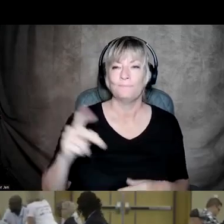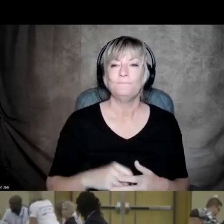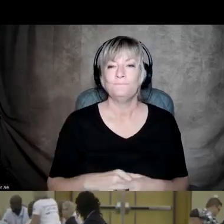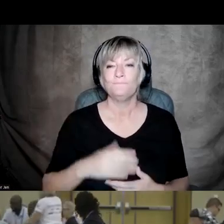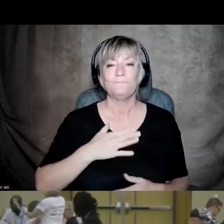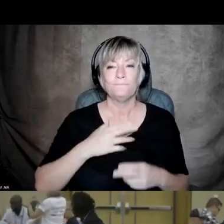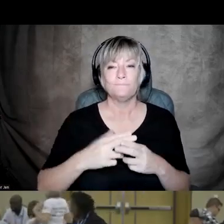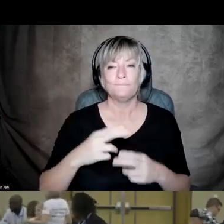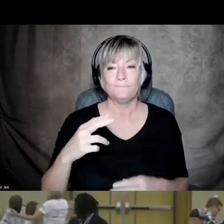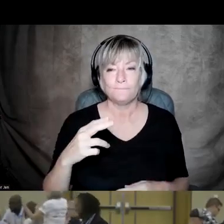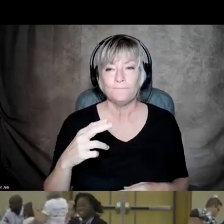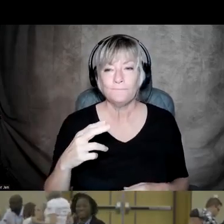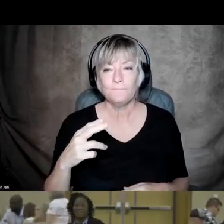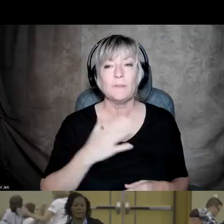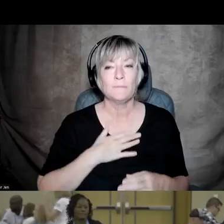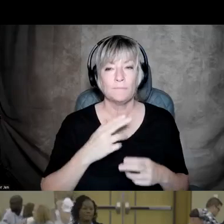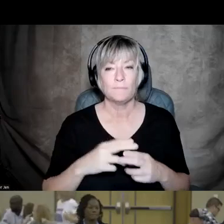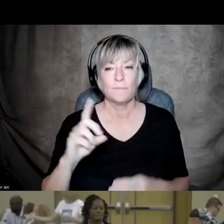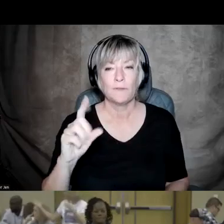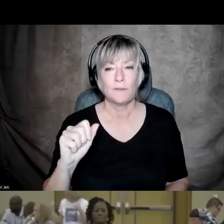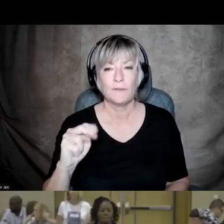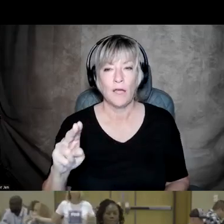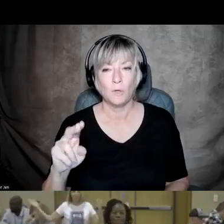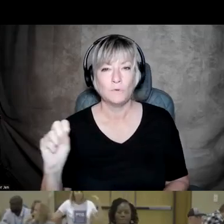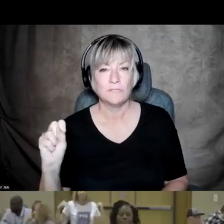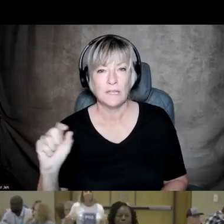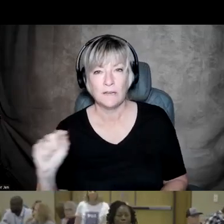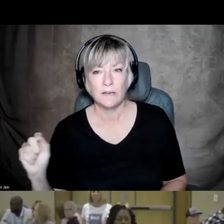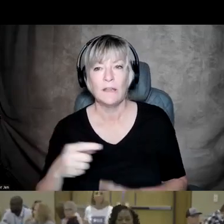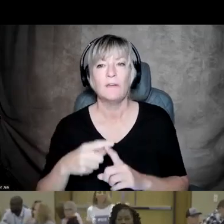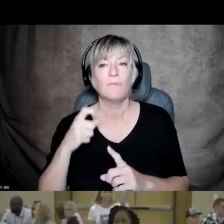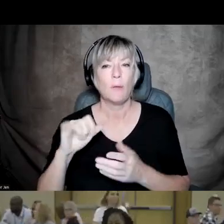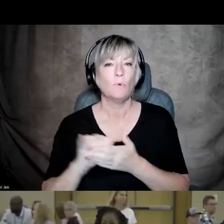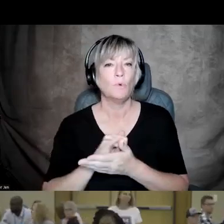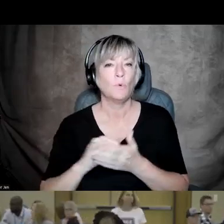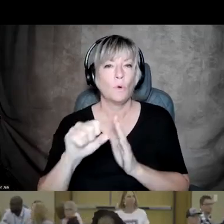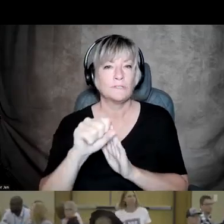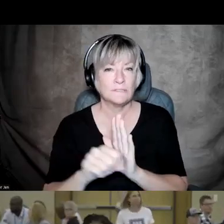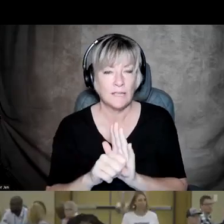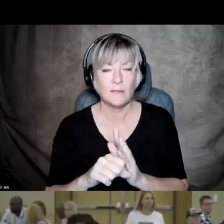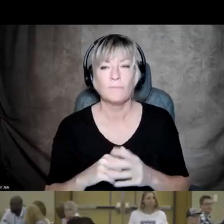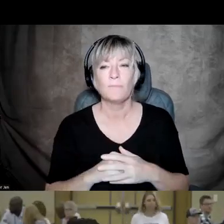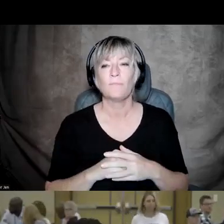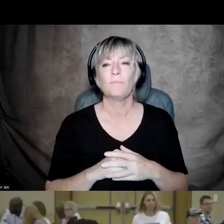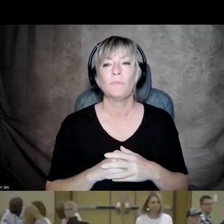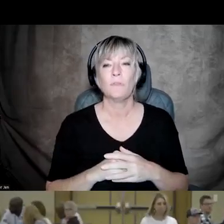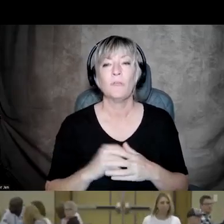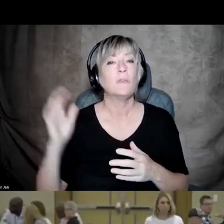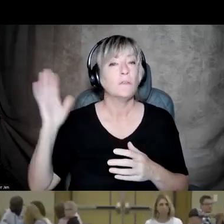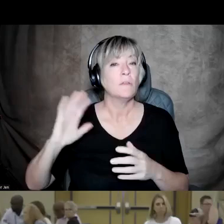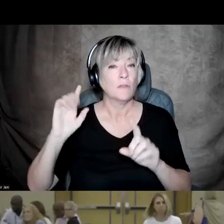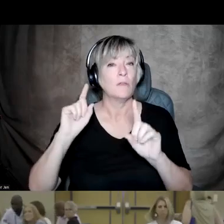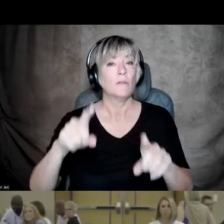my name is Danu Sanasi. I'm from New York State. I was attending